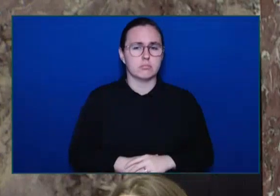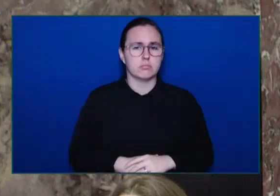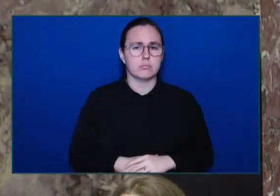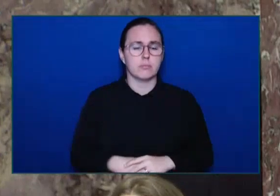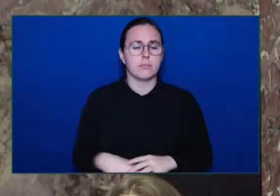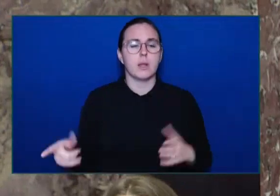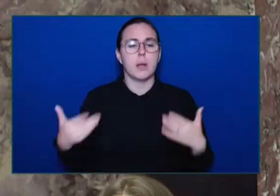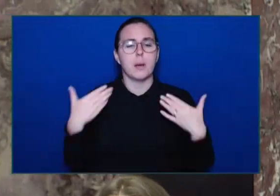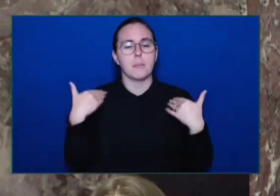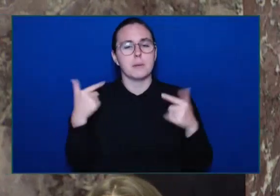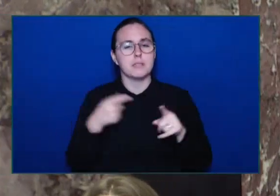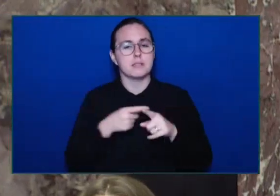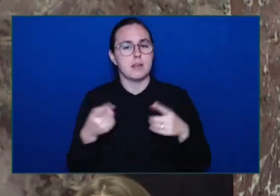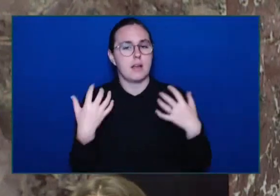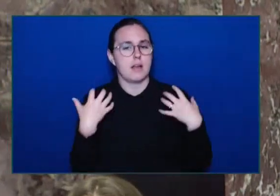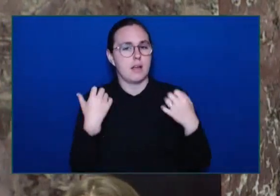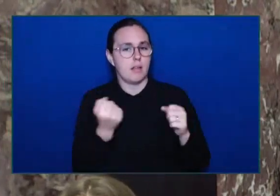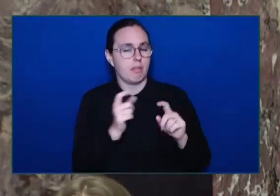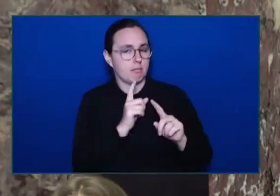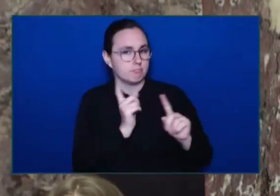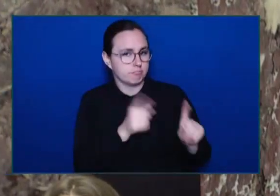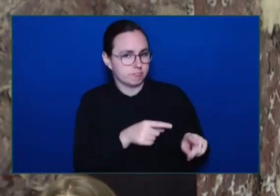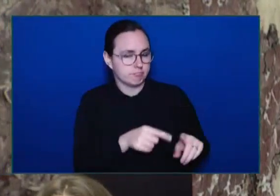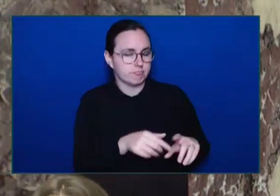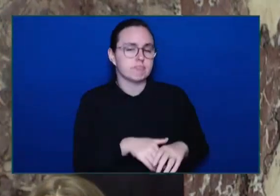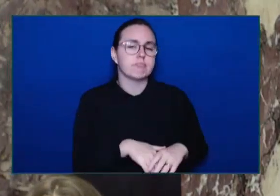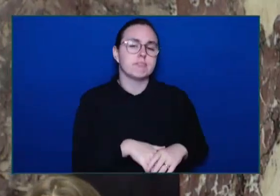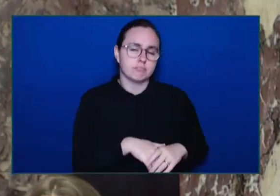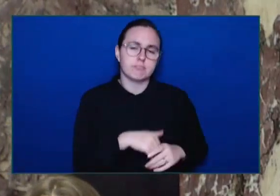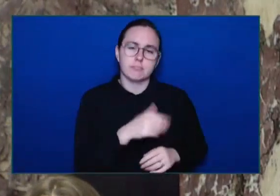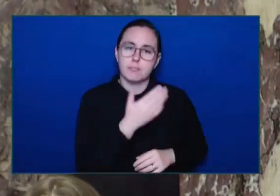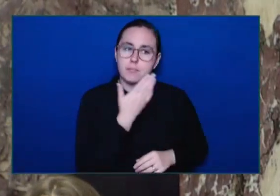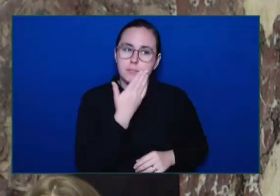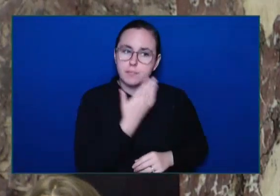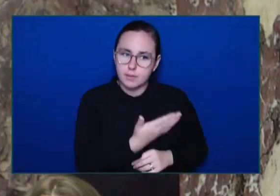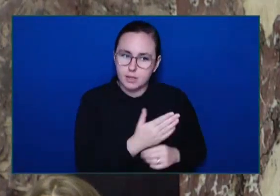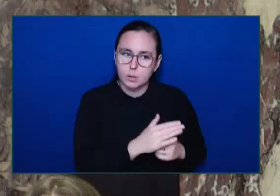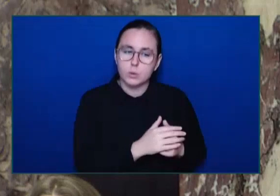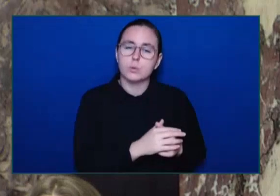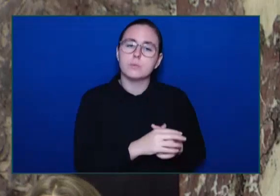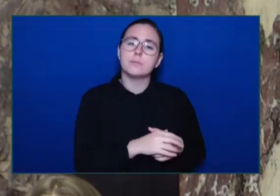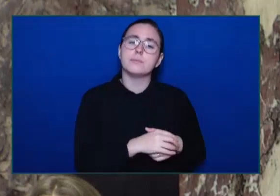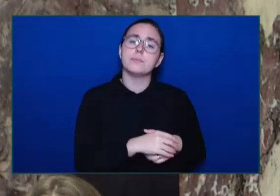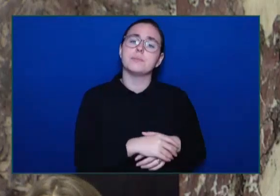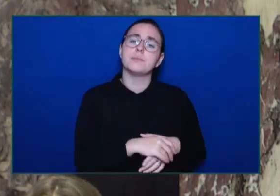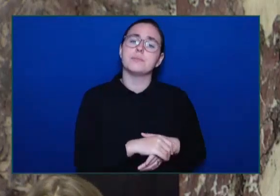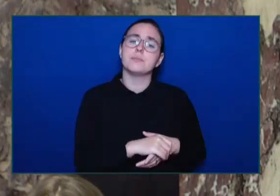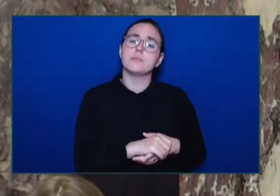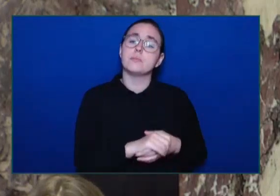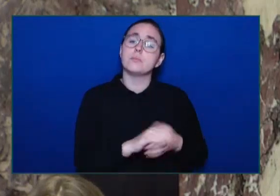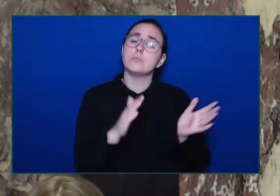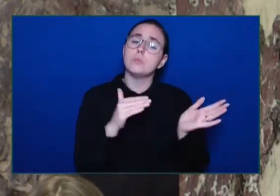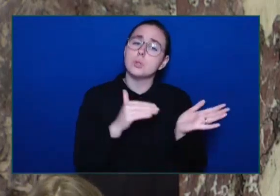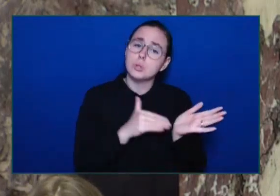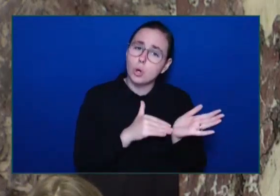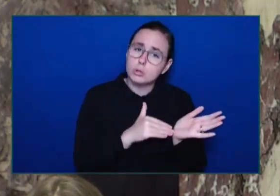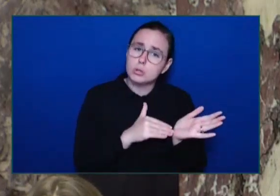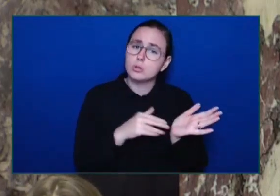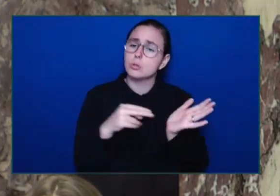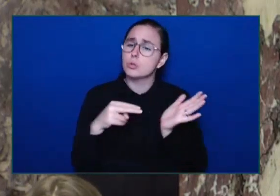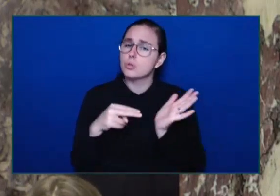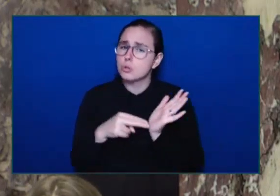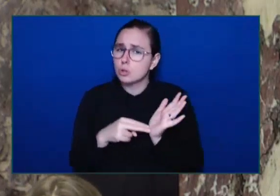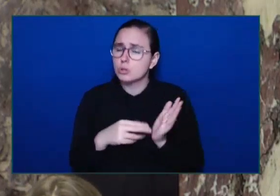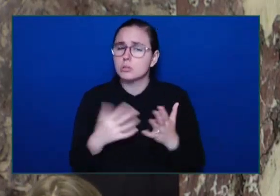Thank you, Honourable Speaker. And first of all, I would say that the doctors, the nurses, the health sciences professionals, the healthcare workers at Langley